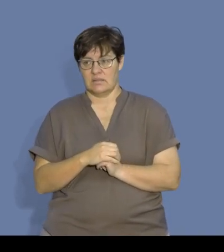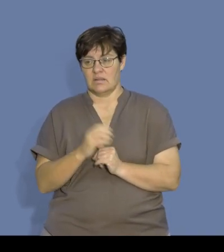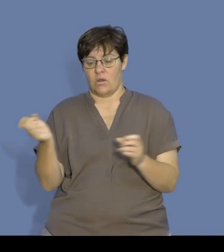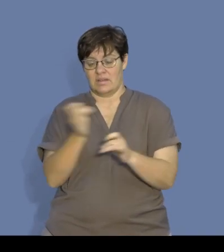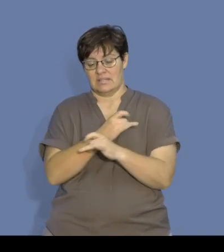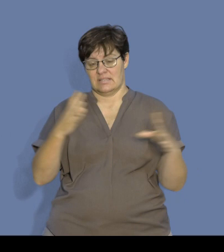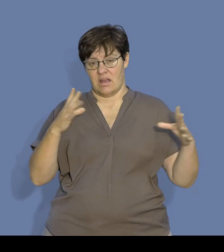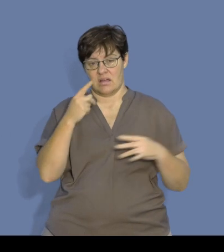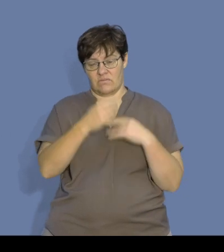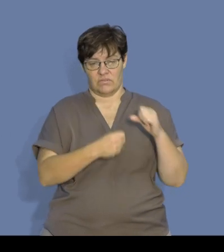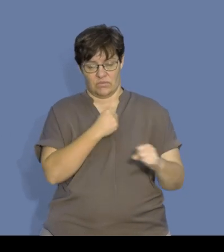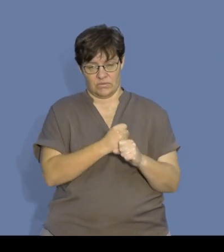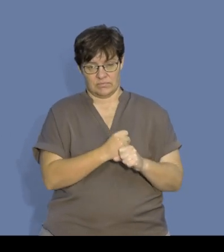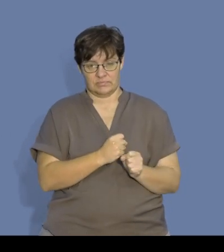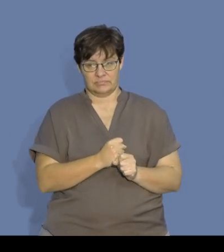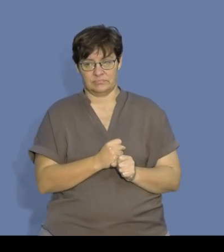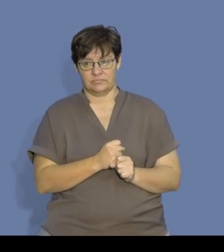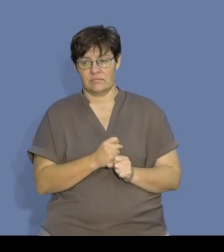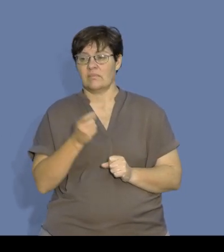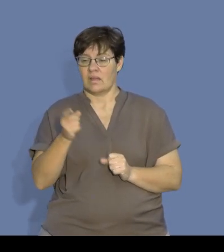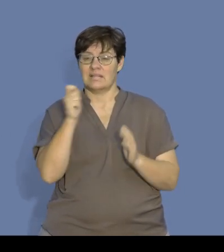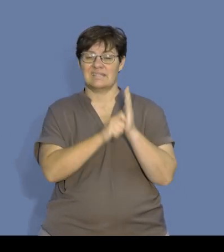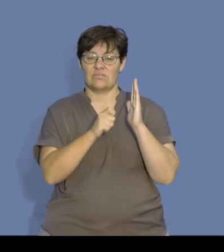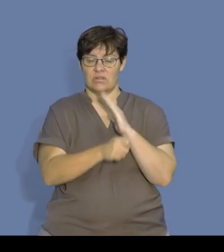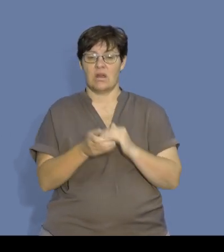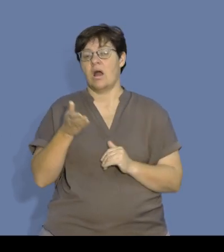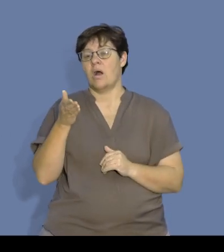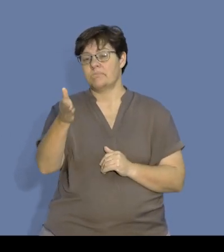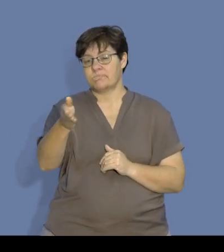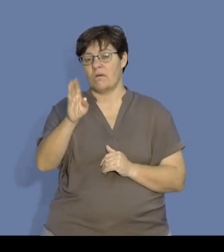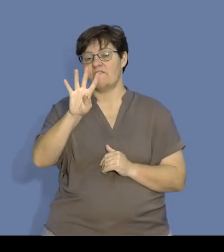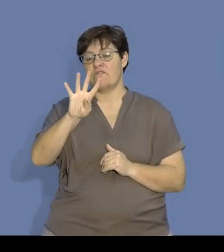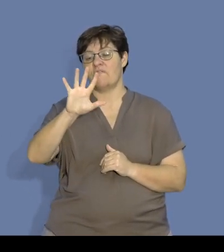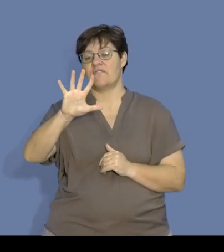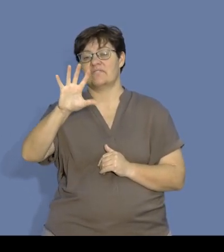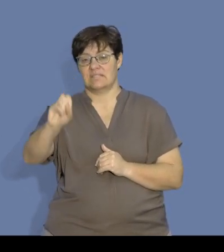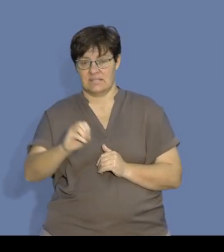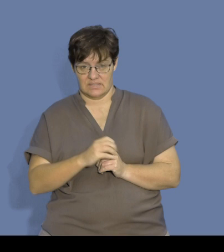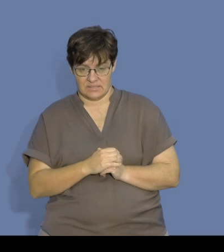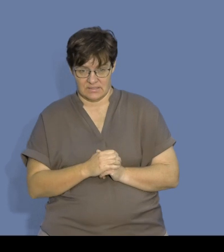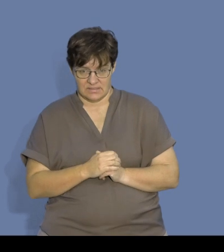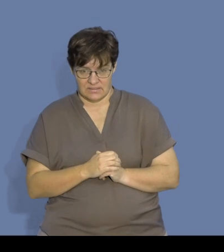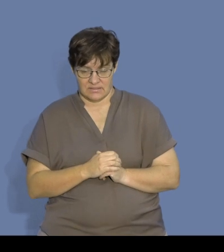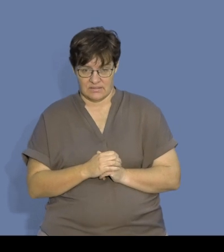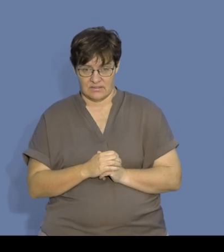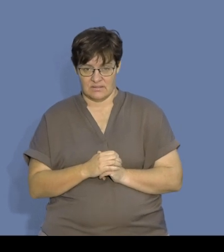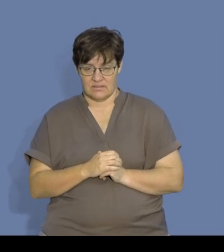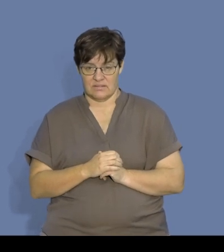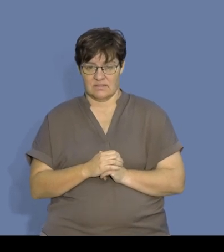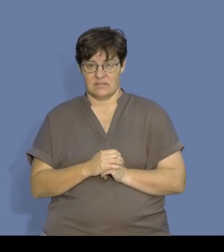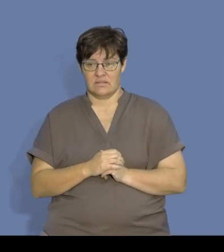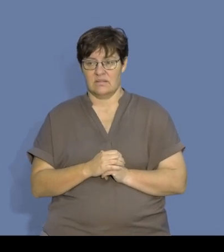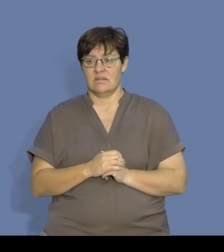the beginning of the year, there is stationery on hand, 450 Rand.